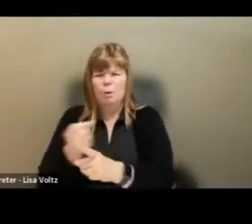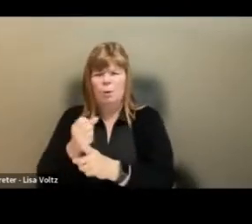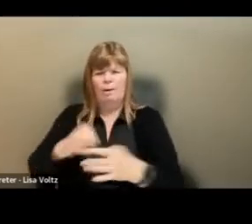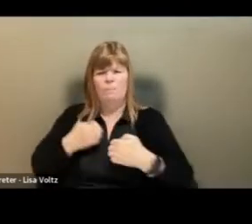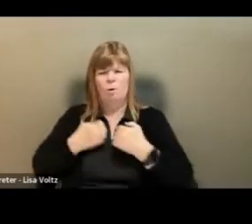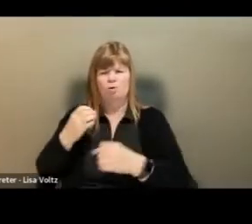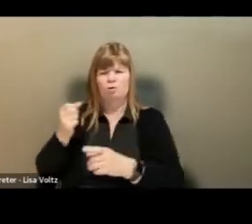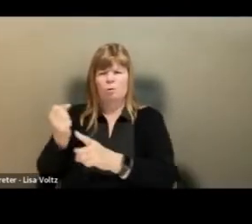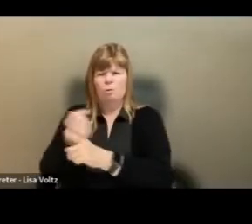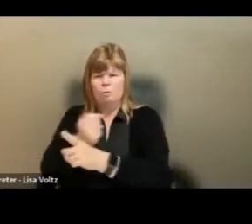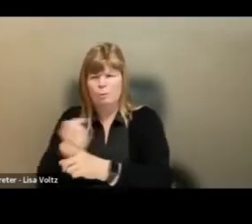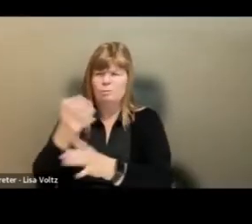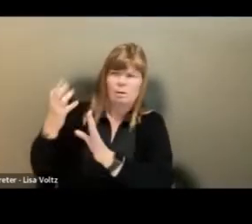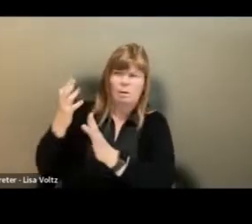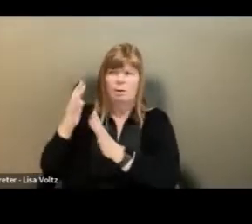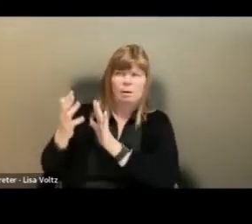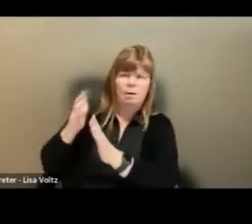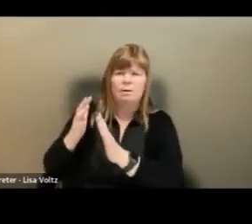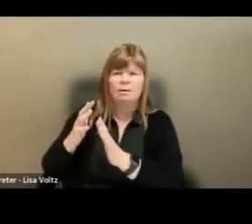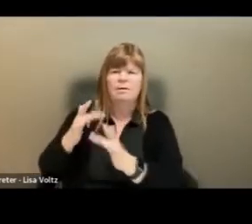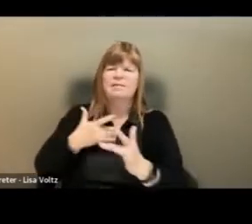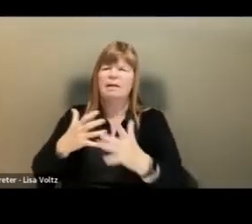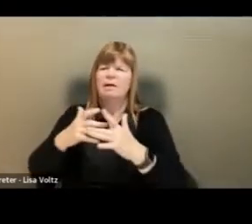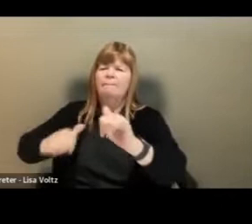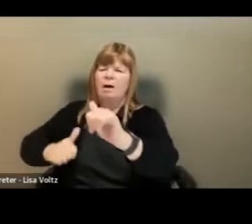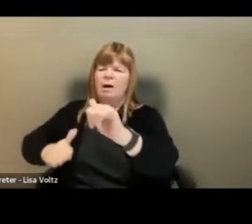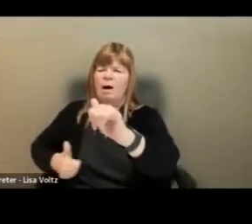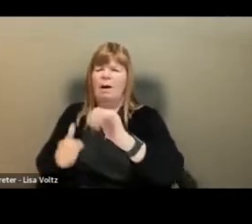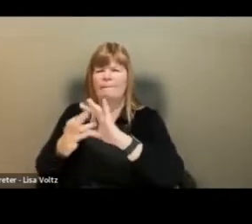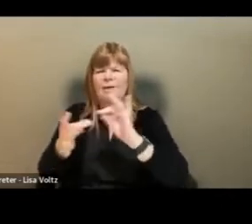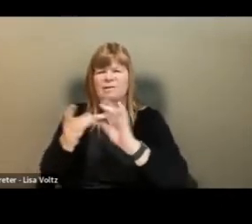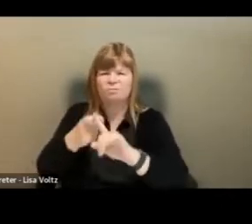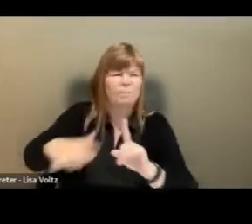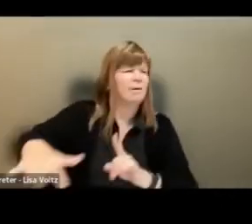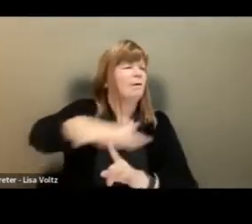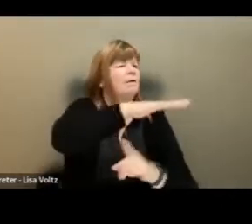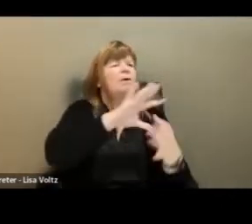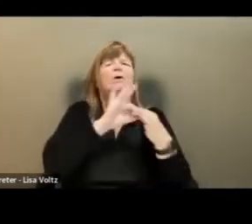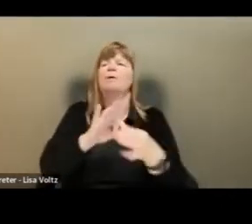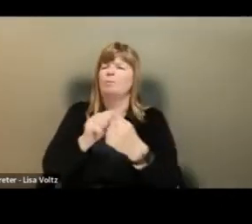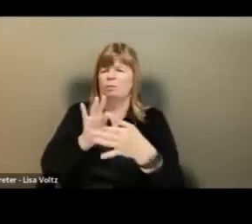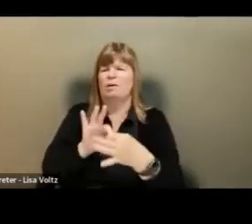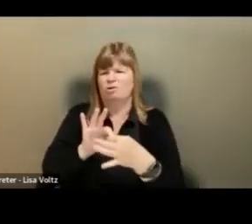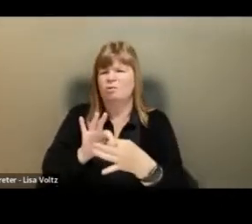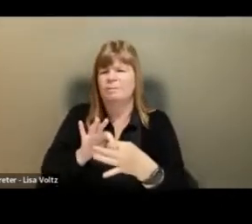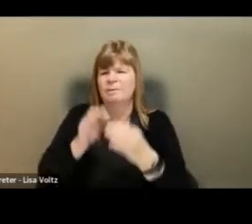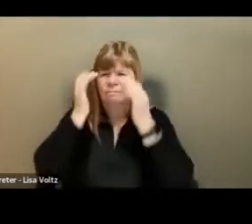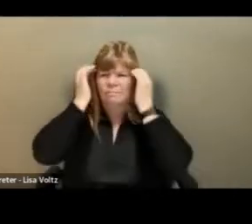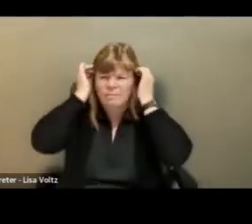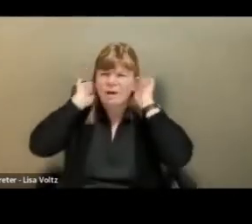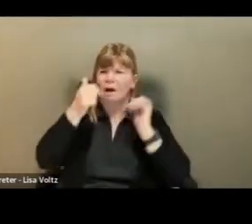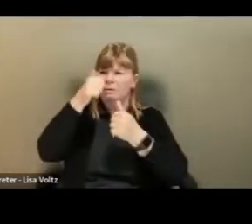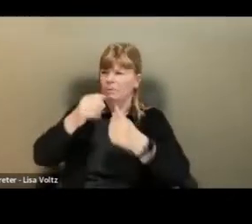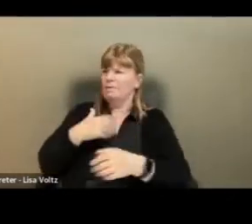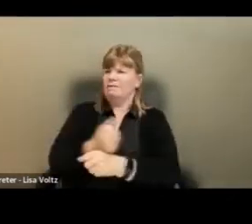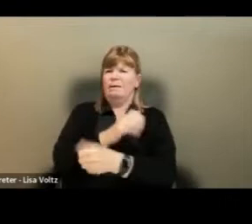abuse that often is backed by a lot of messages that we get from society about relationships. I remember getting married, and I've